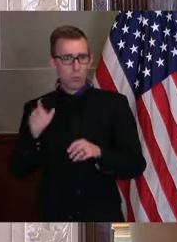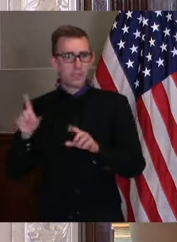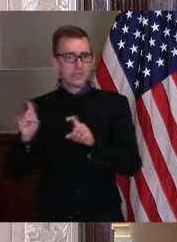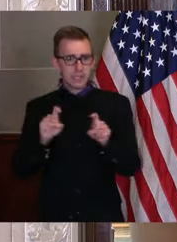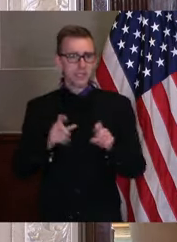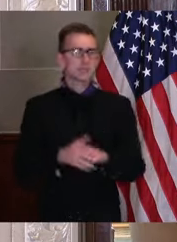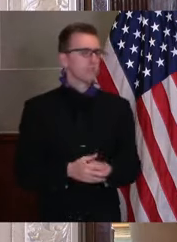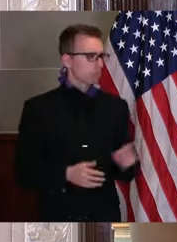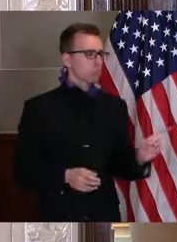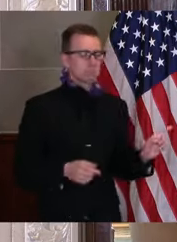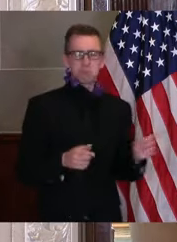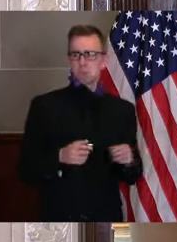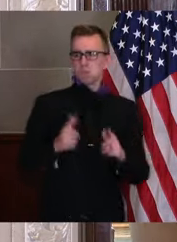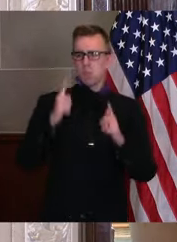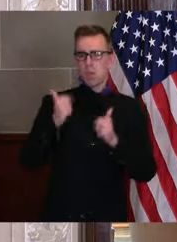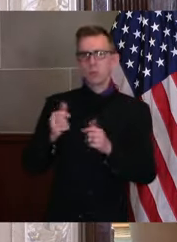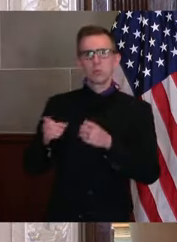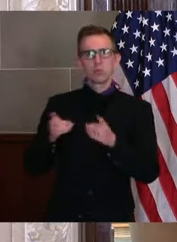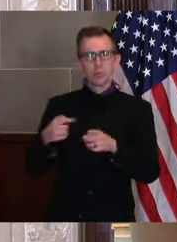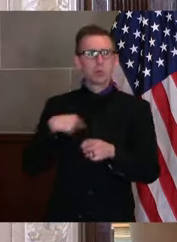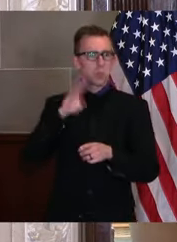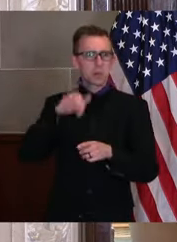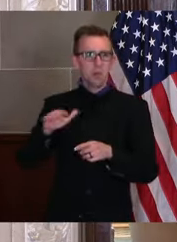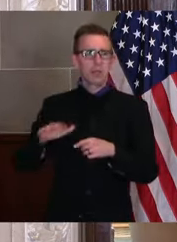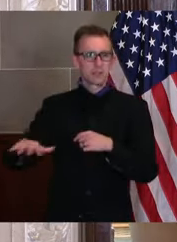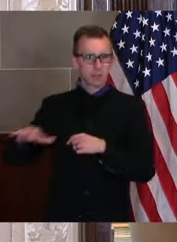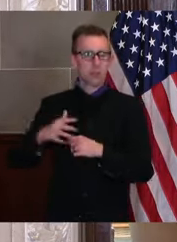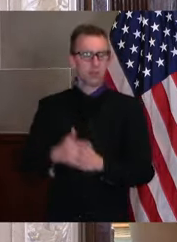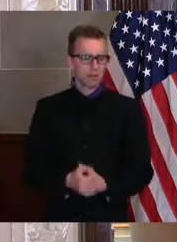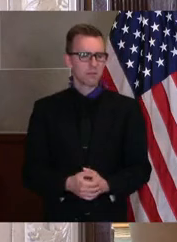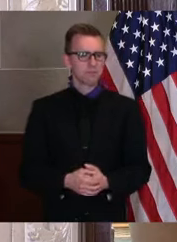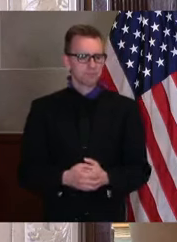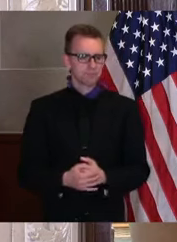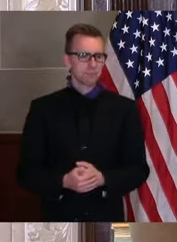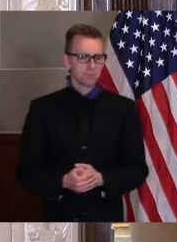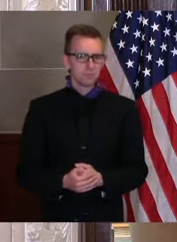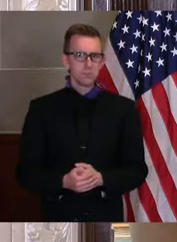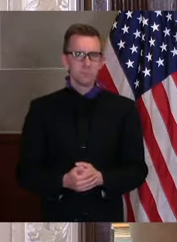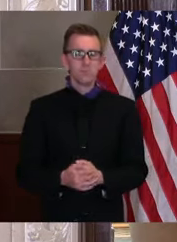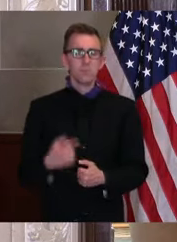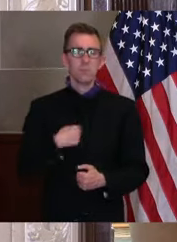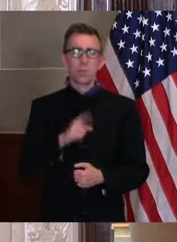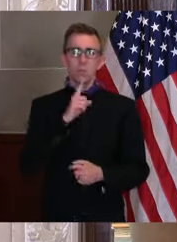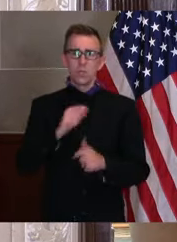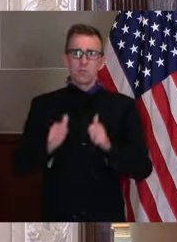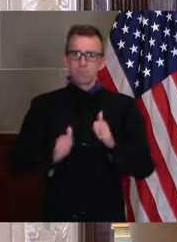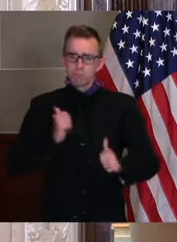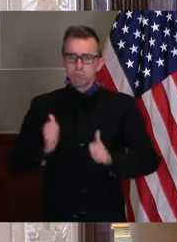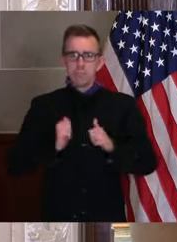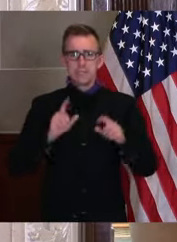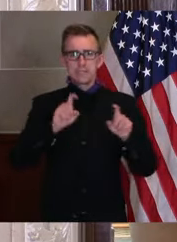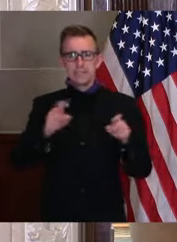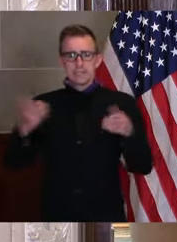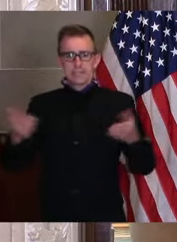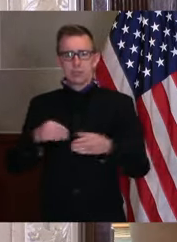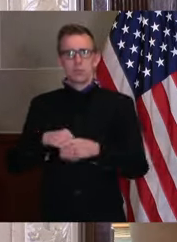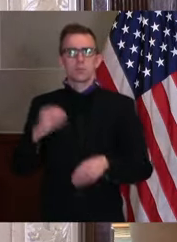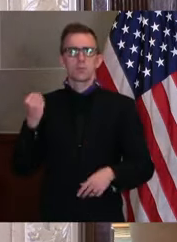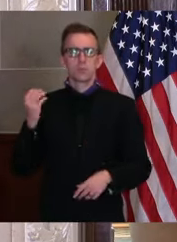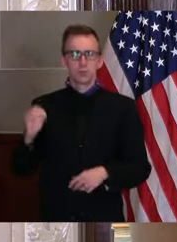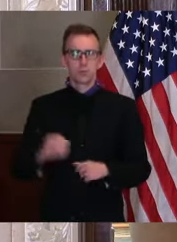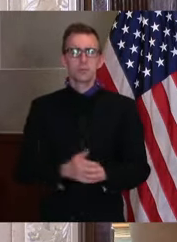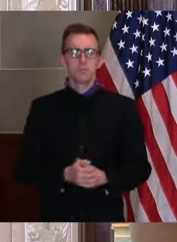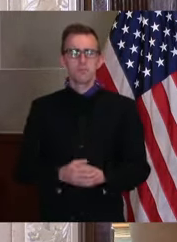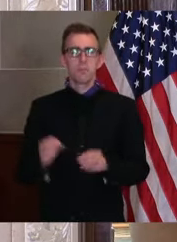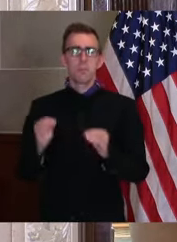how we do that. I mean, we know that's out there. Look, we're going to be extremely aggressive on testing in the state of Missouri. More than